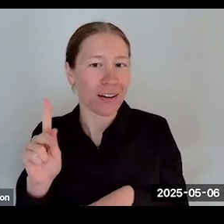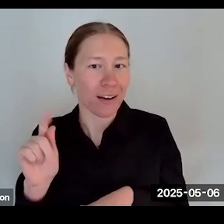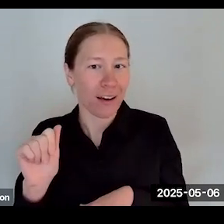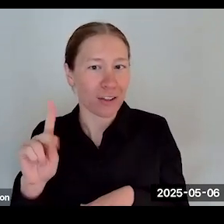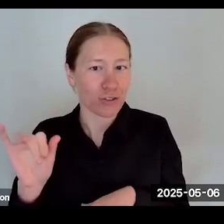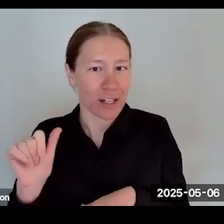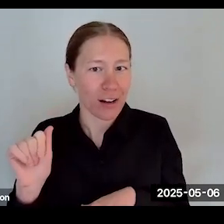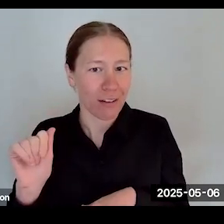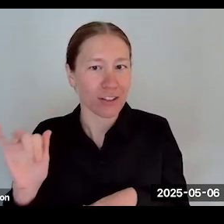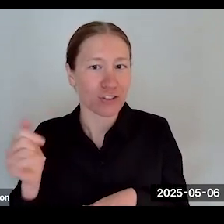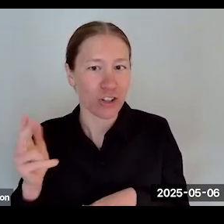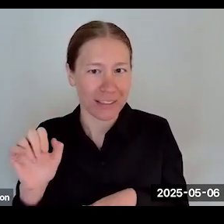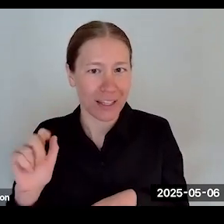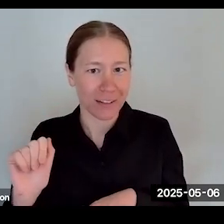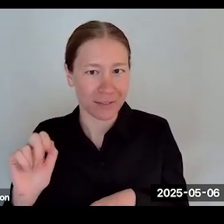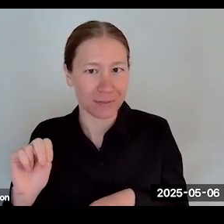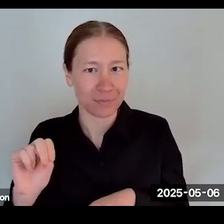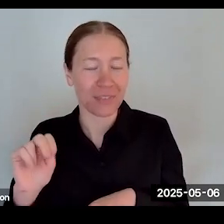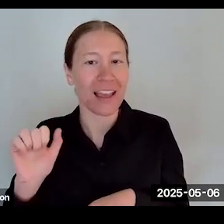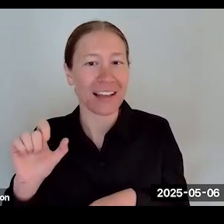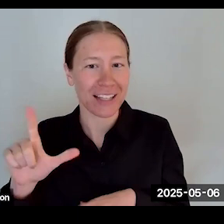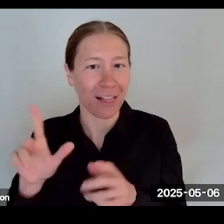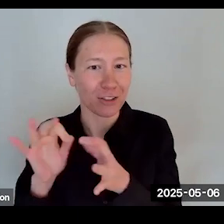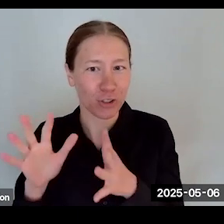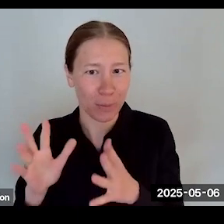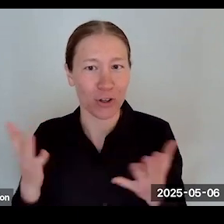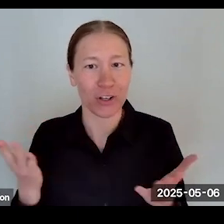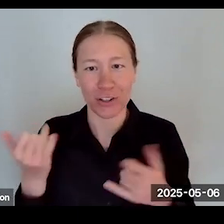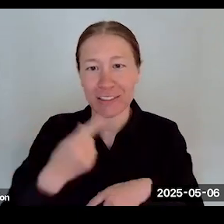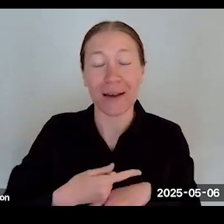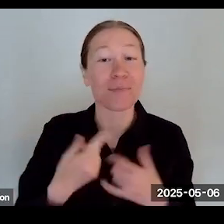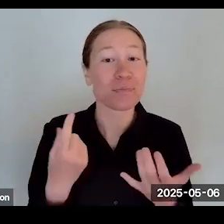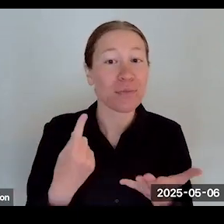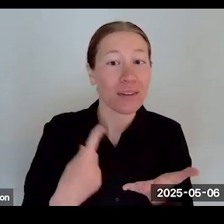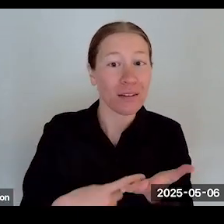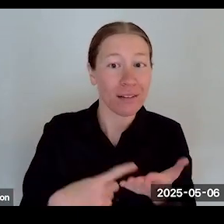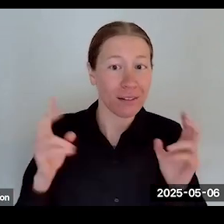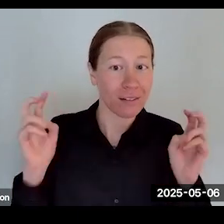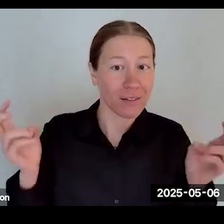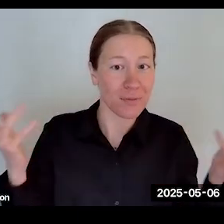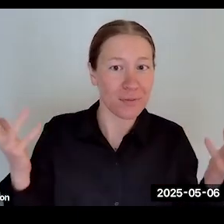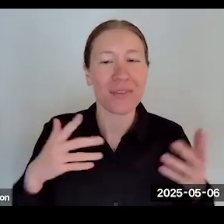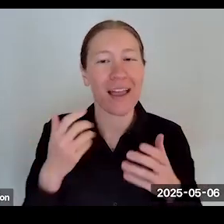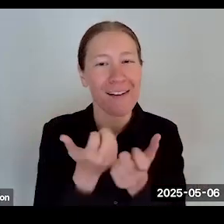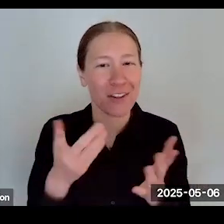ASL interpretation. We're here today to go over everything you need to know about service animals at the University of